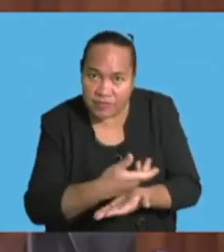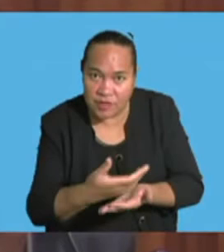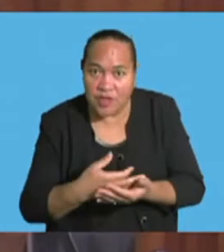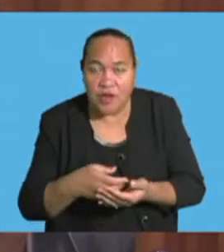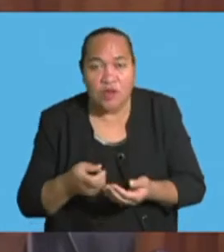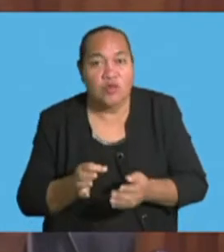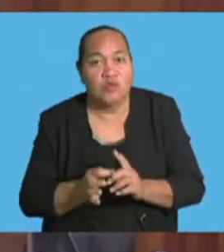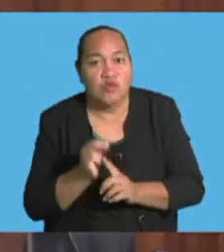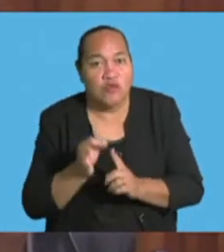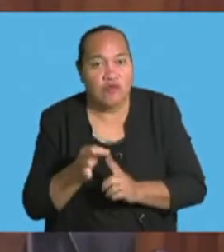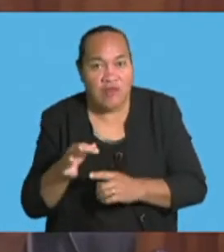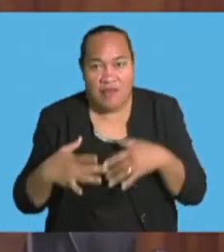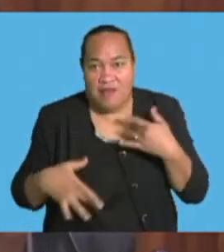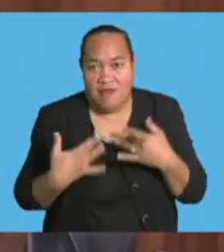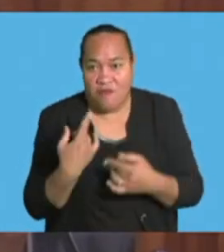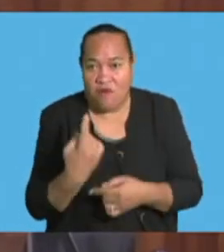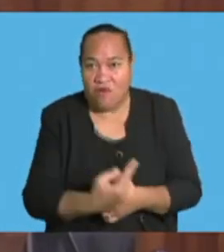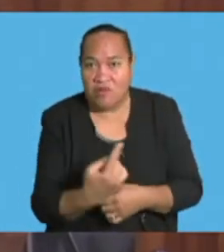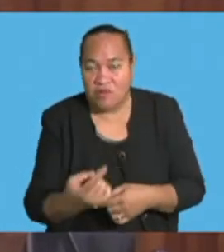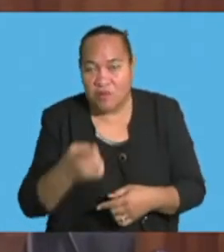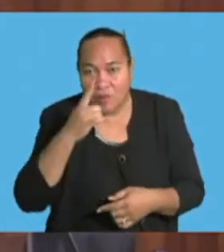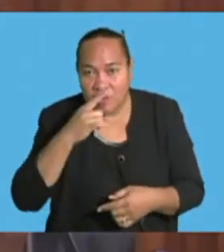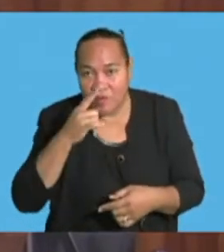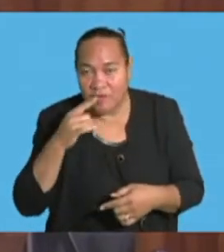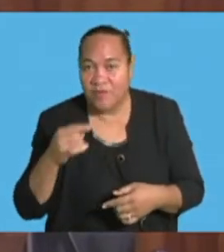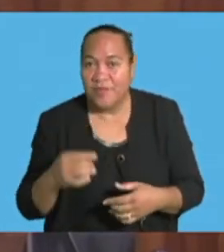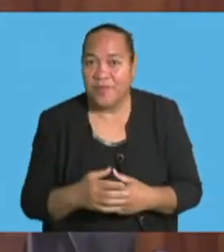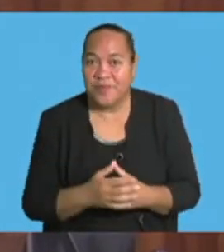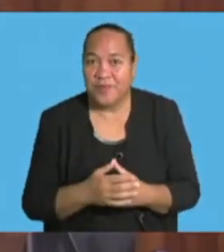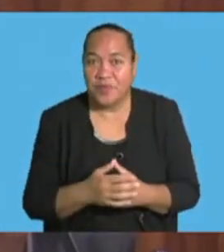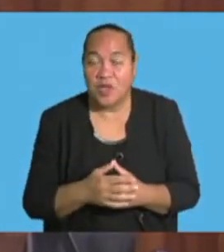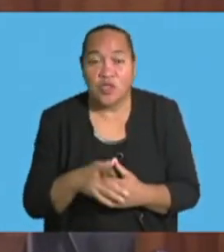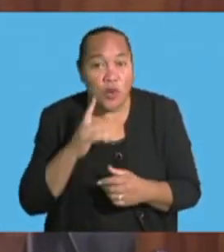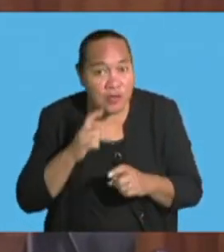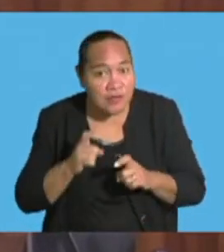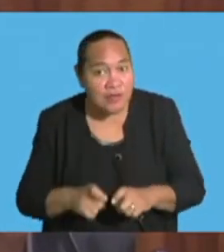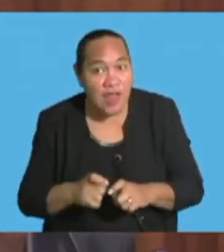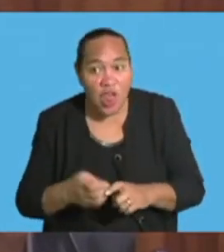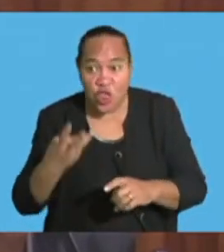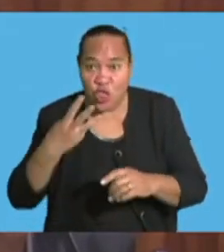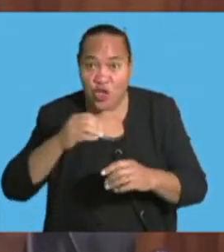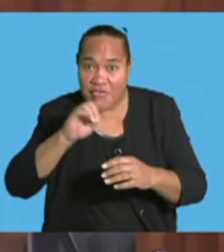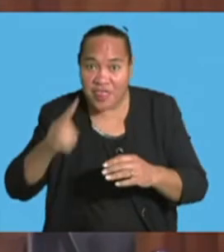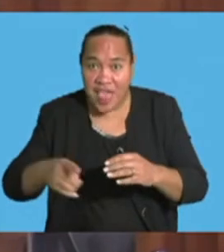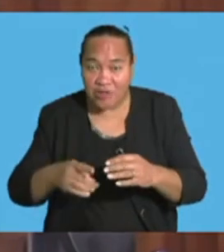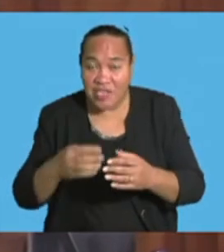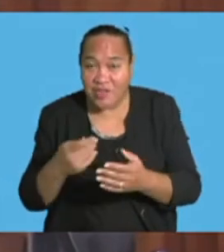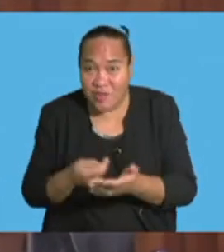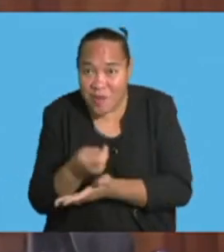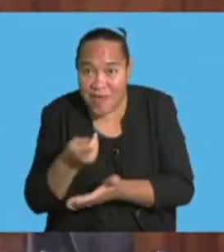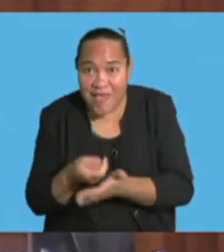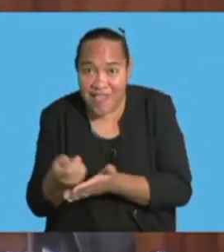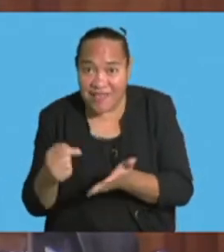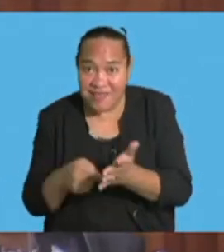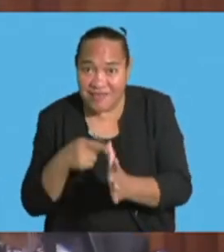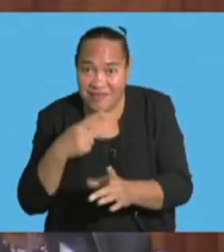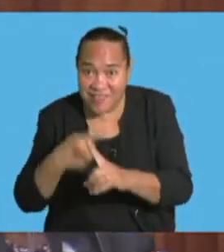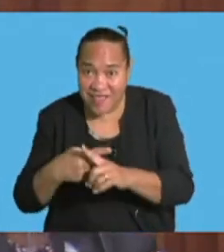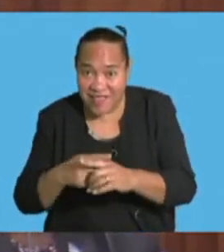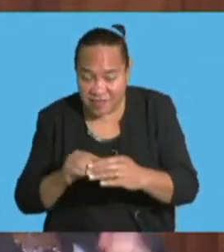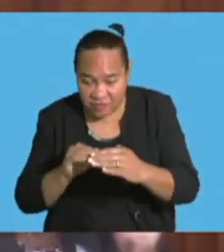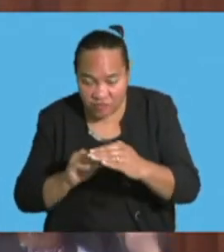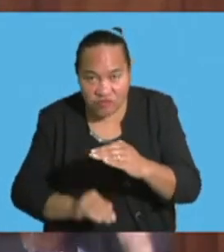Fijians. By maintaining the minimum income threshold to $30,000 in the formal sector